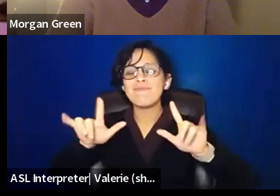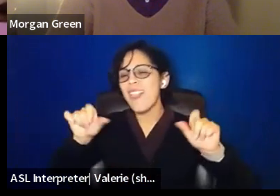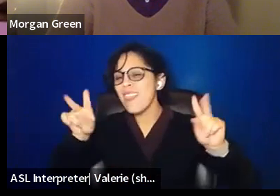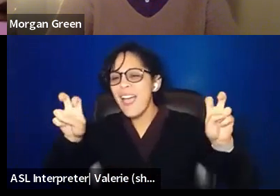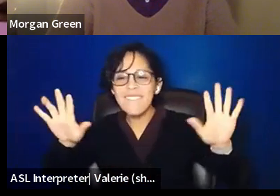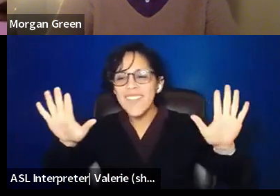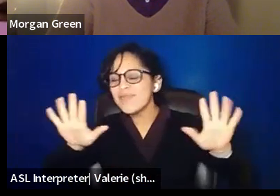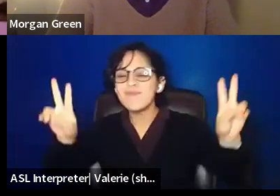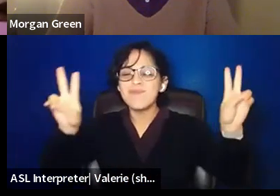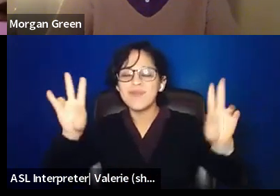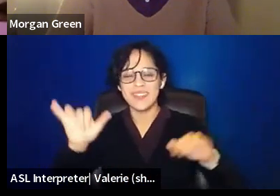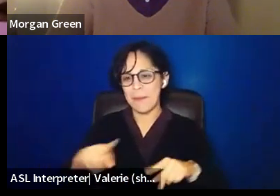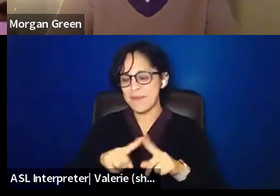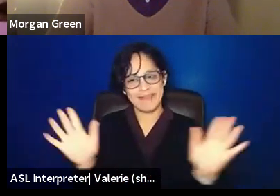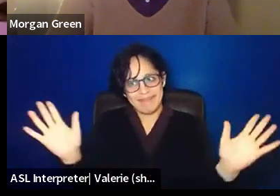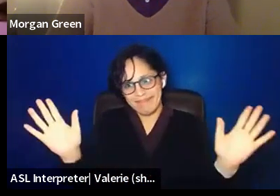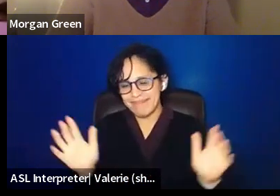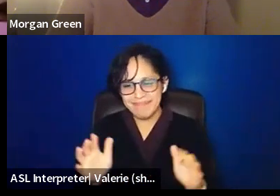but that idea of,